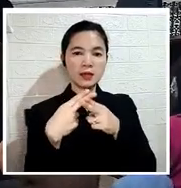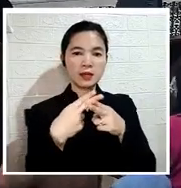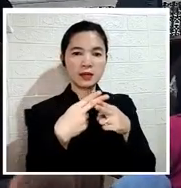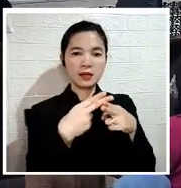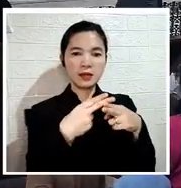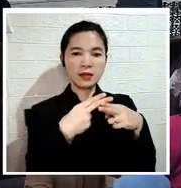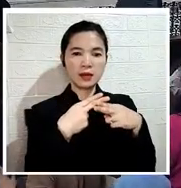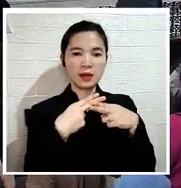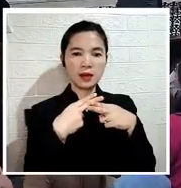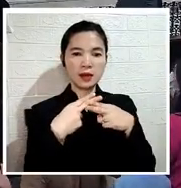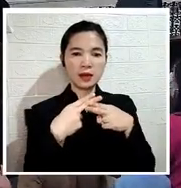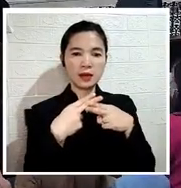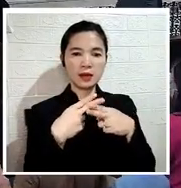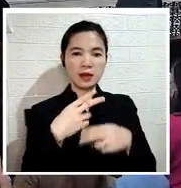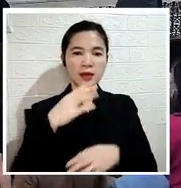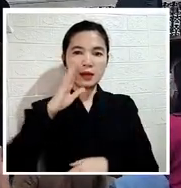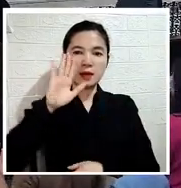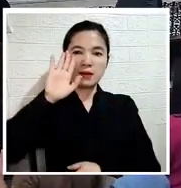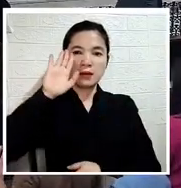thy